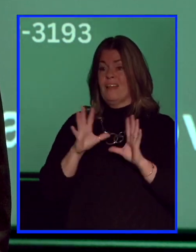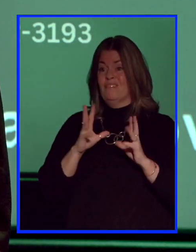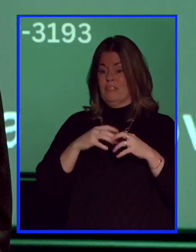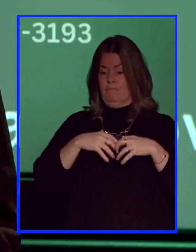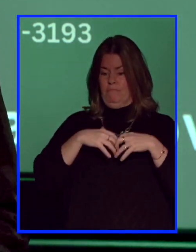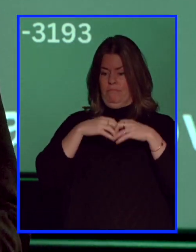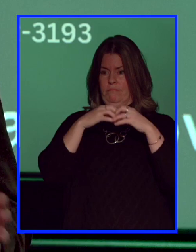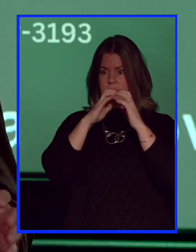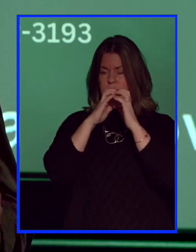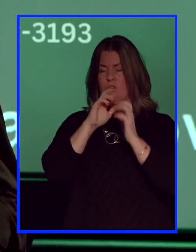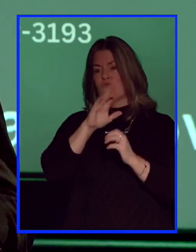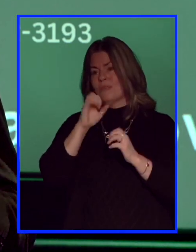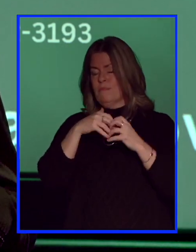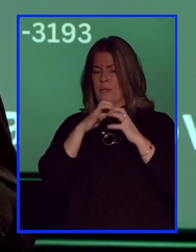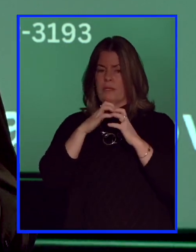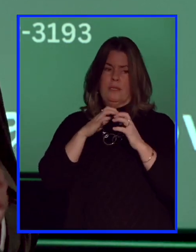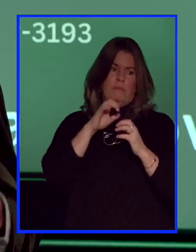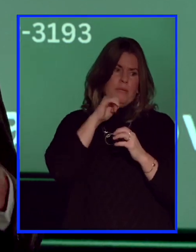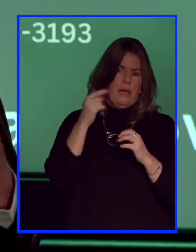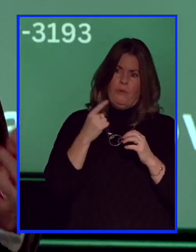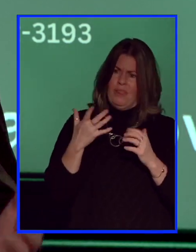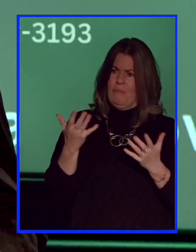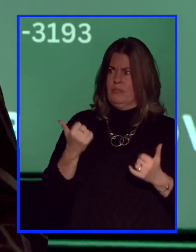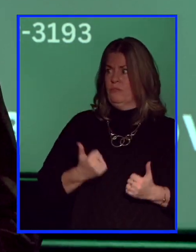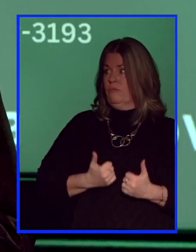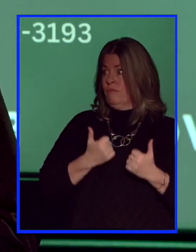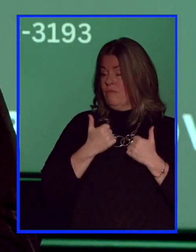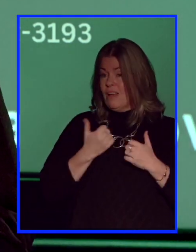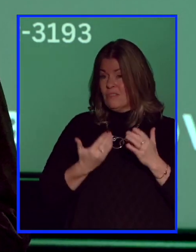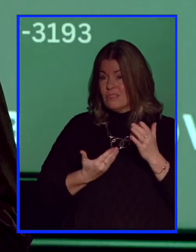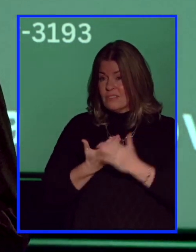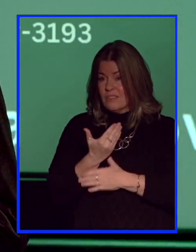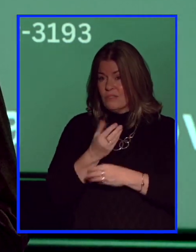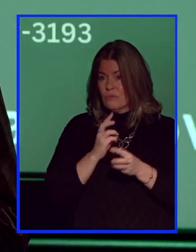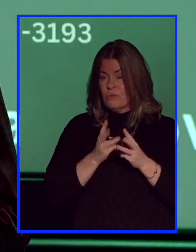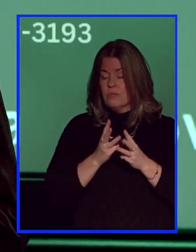rebuilding, not just rebuilding, but their survival, getting through the winter,